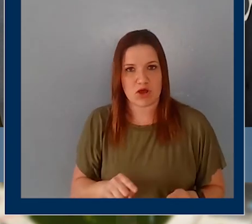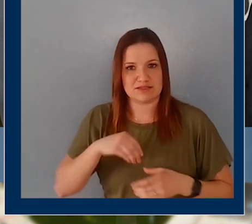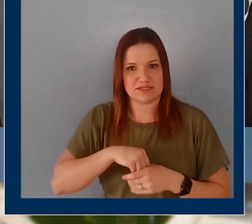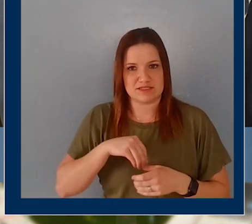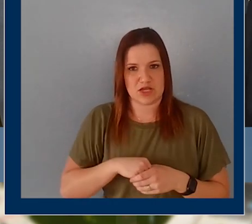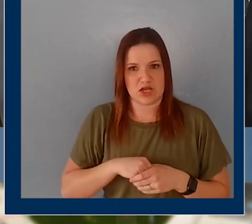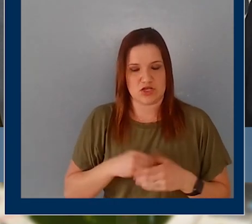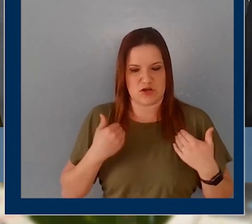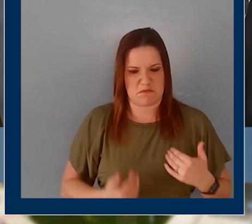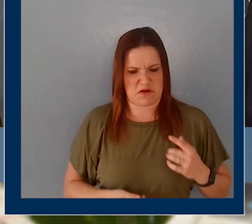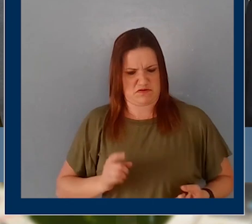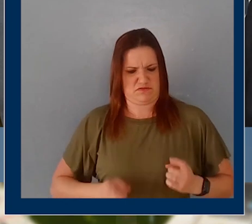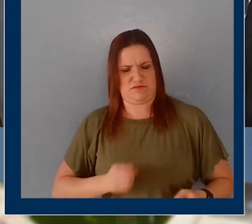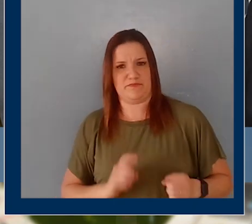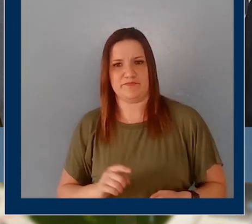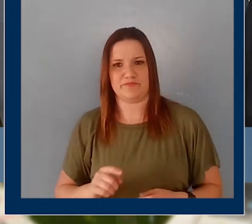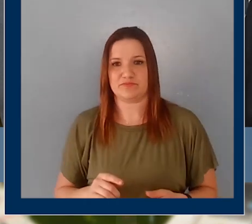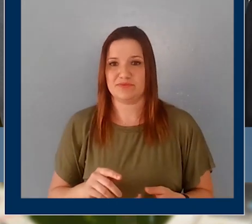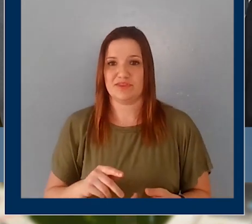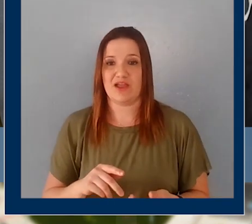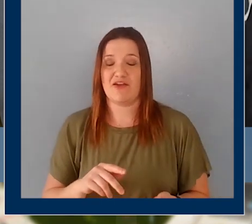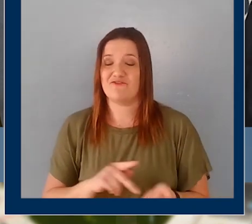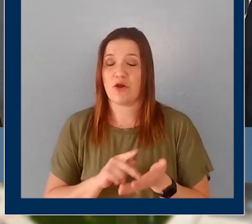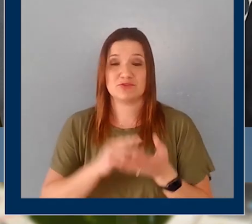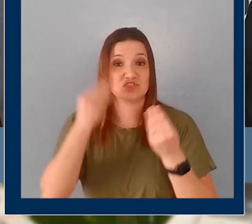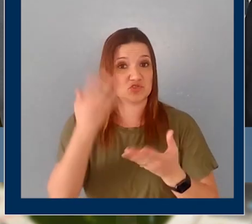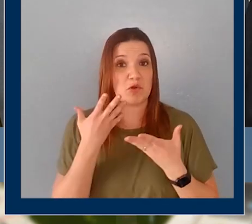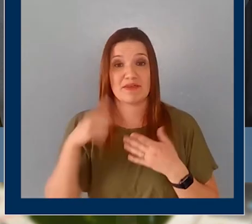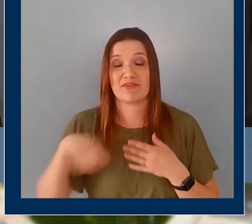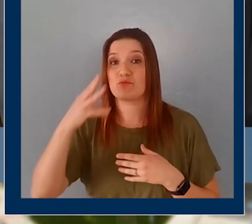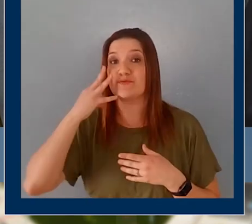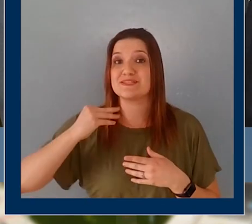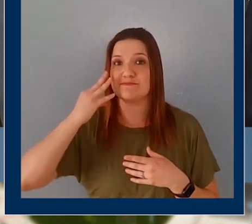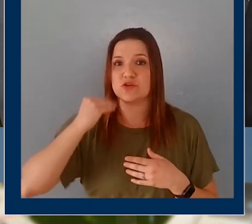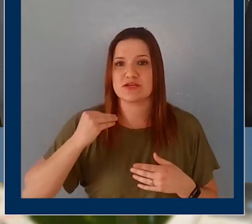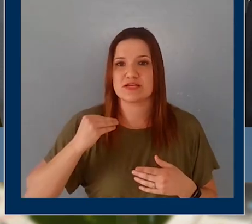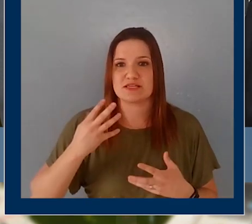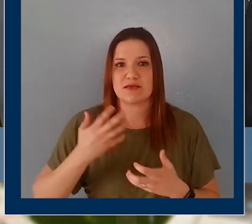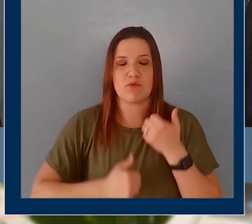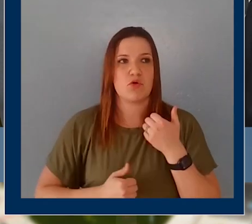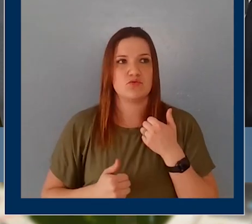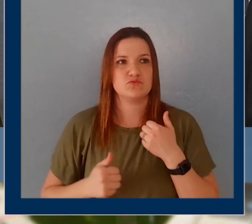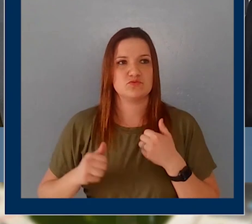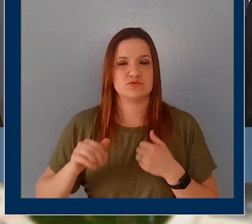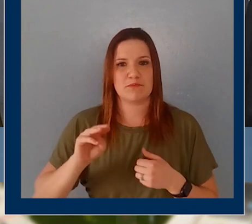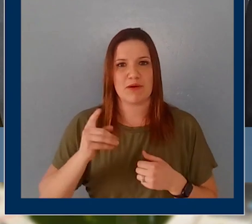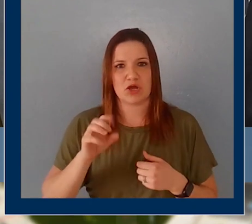severe reaction are probably having the best immune response and developing a lot of